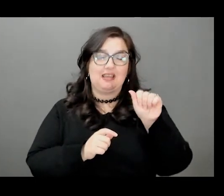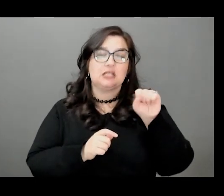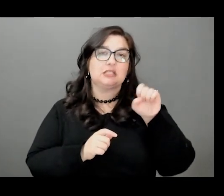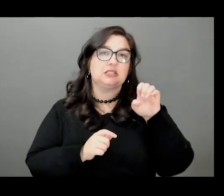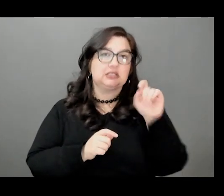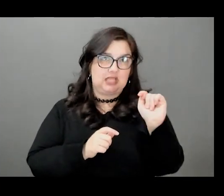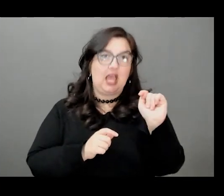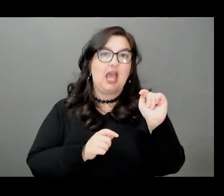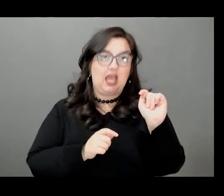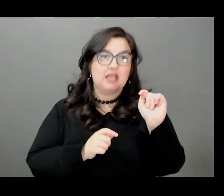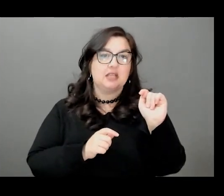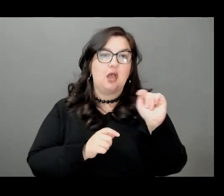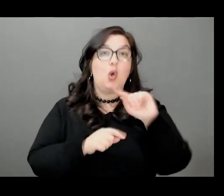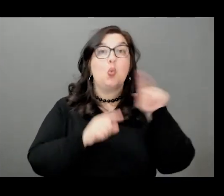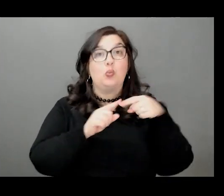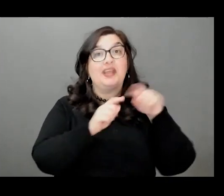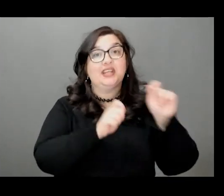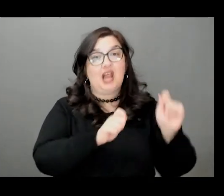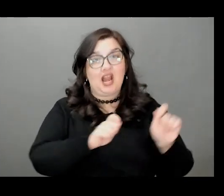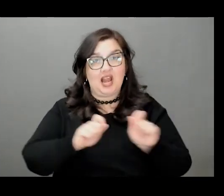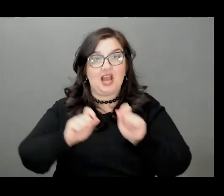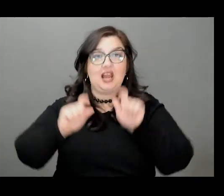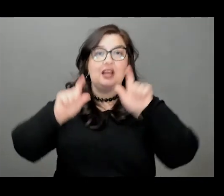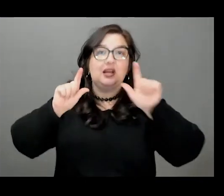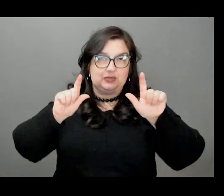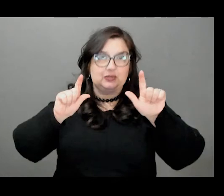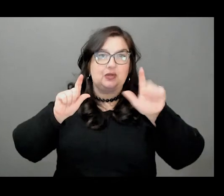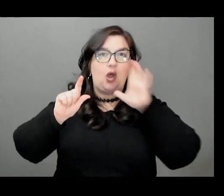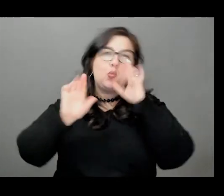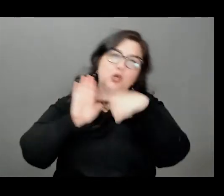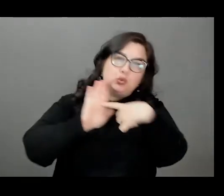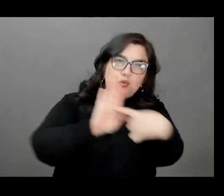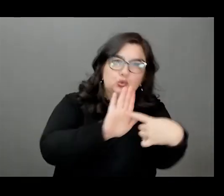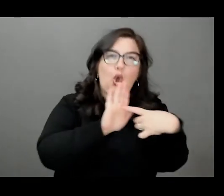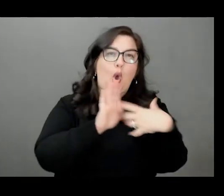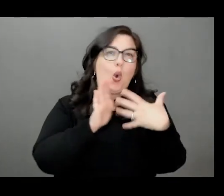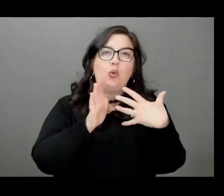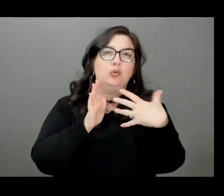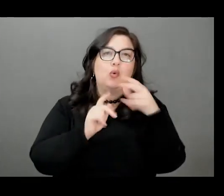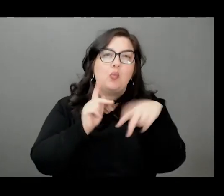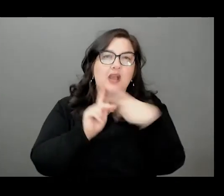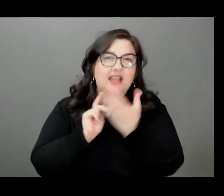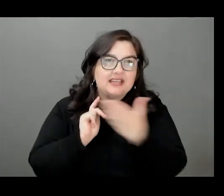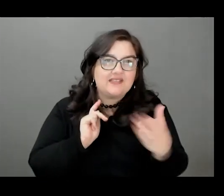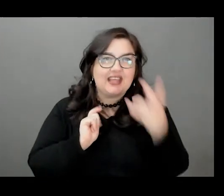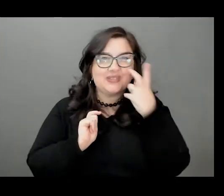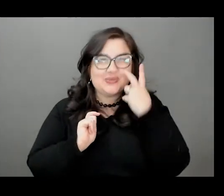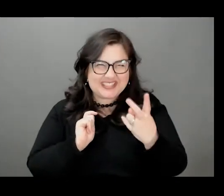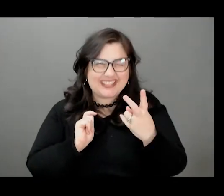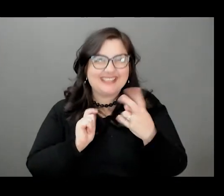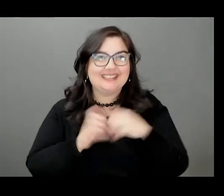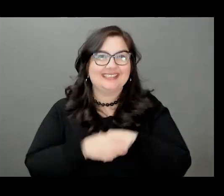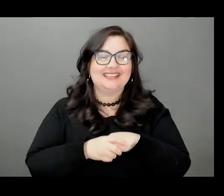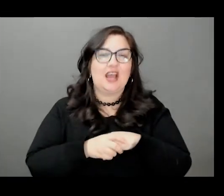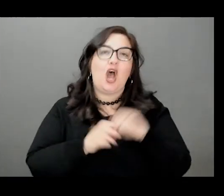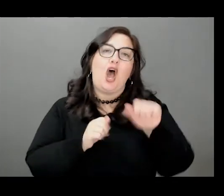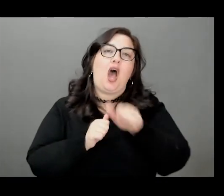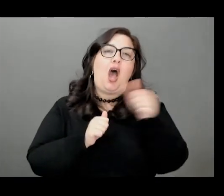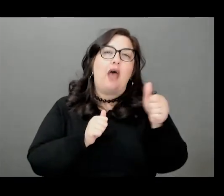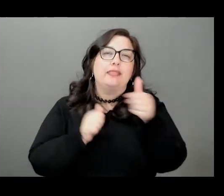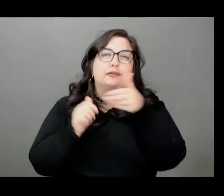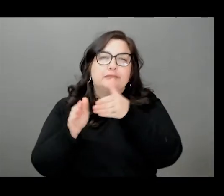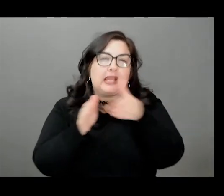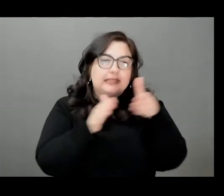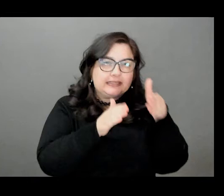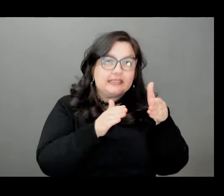saw the raw data set, and once it kind of loads up, I'll kind of show what kind of thing or